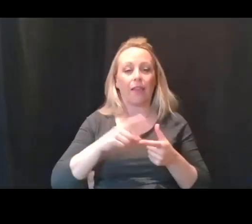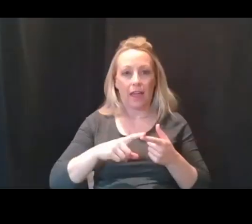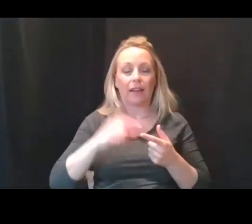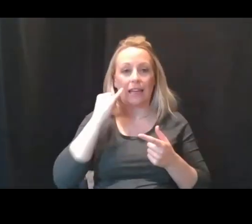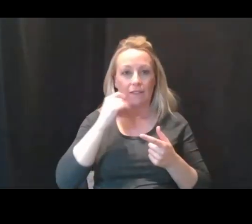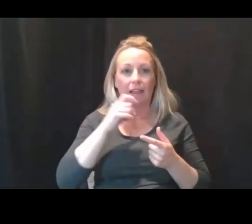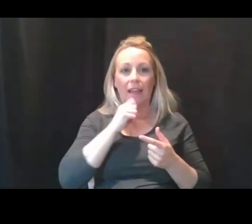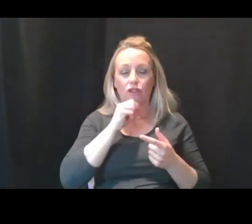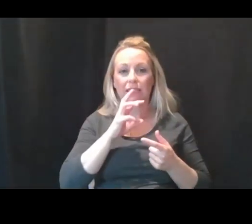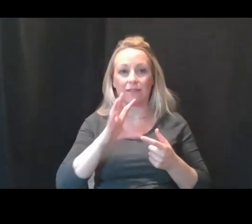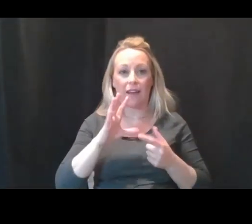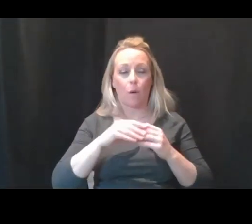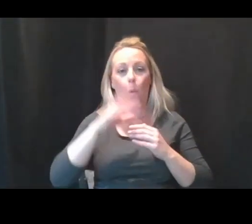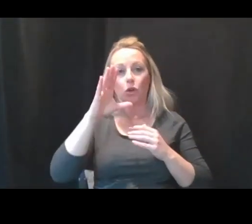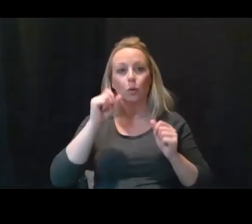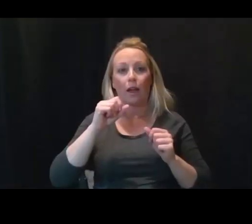at